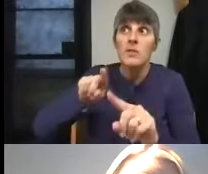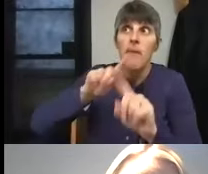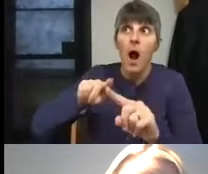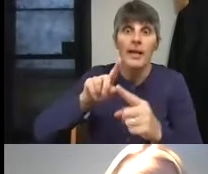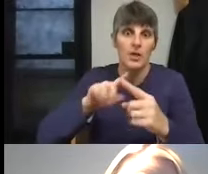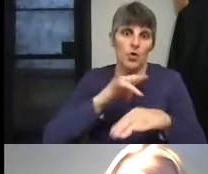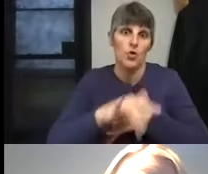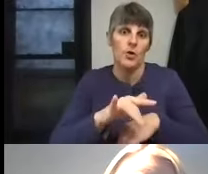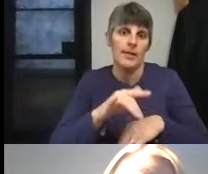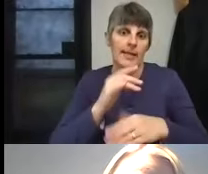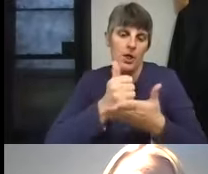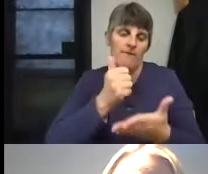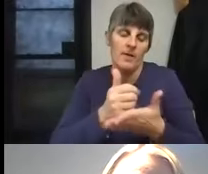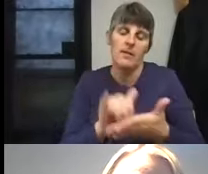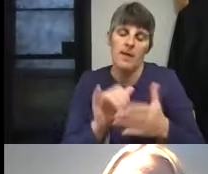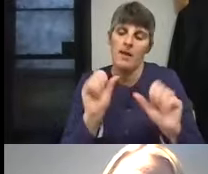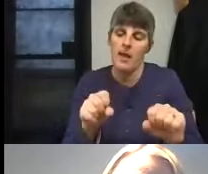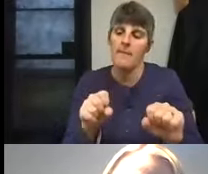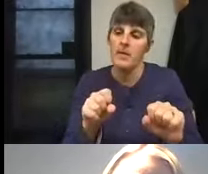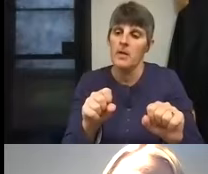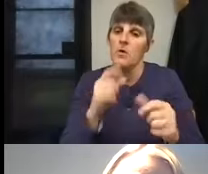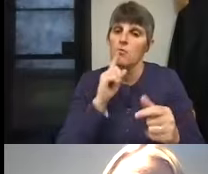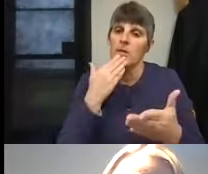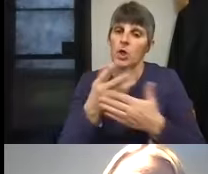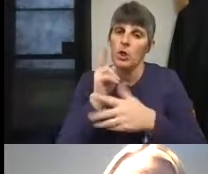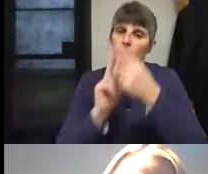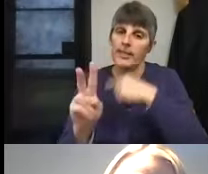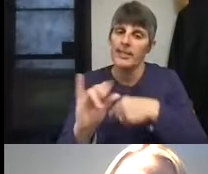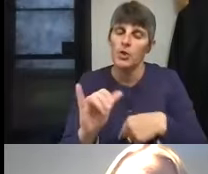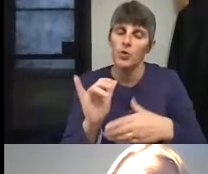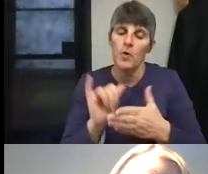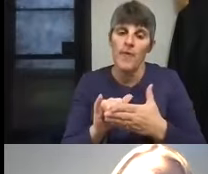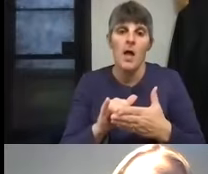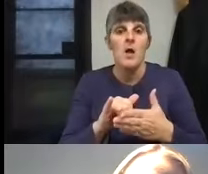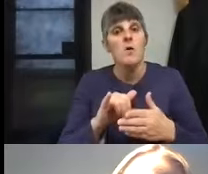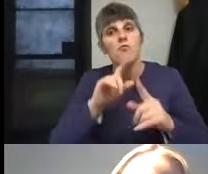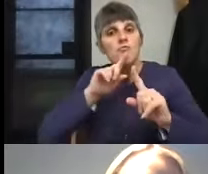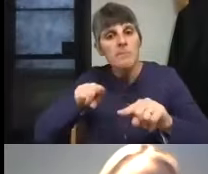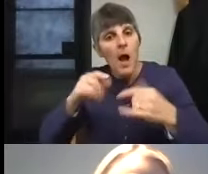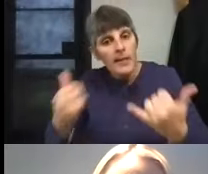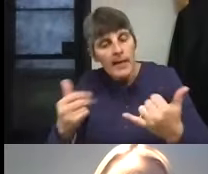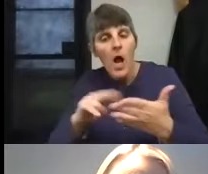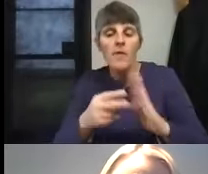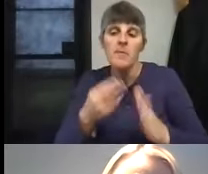early intervention, that can be a really good predictor too. If they're responding now, that means they're probably going to continue